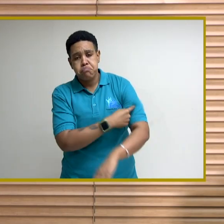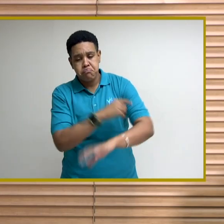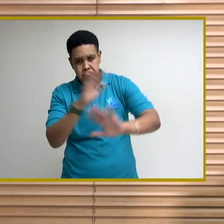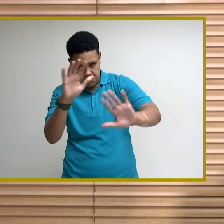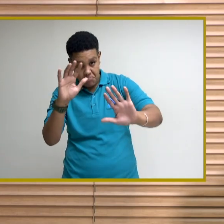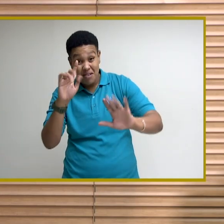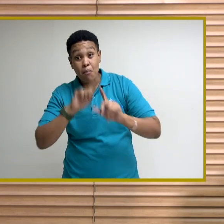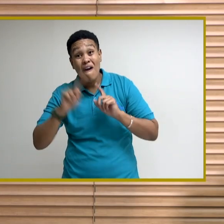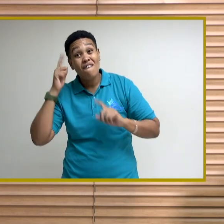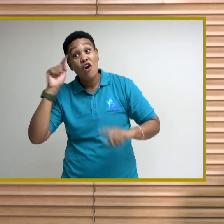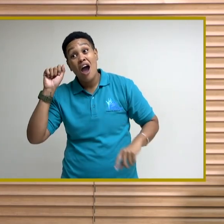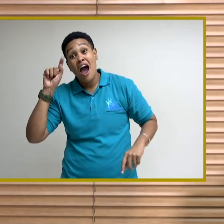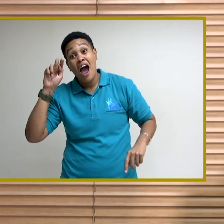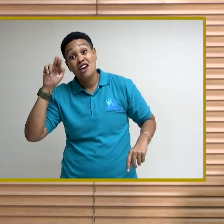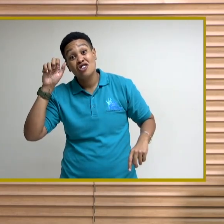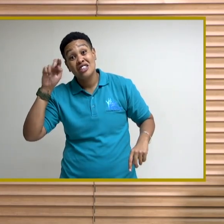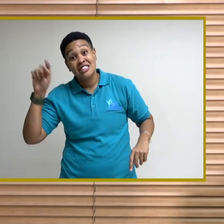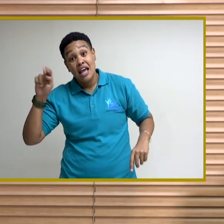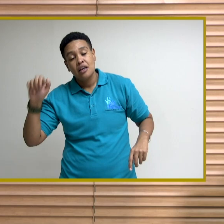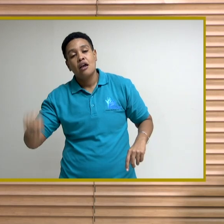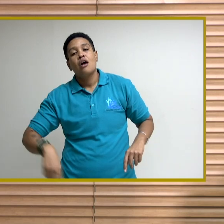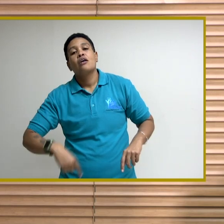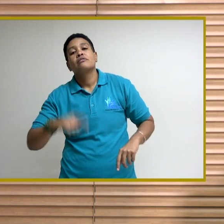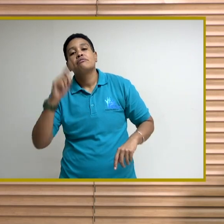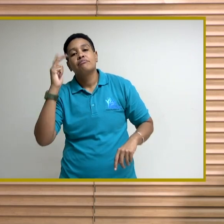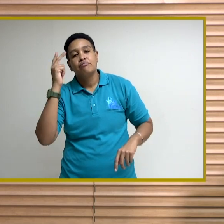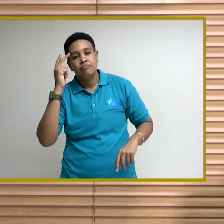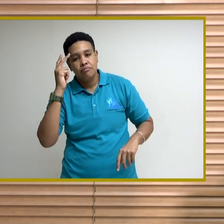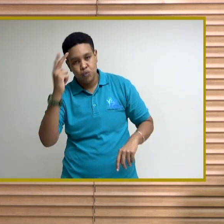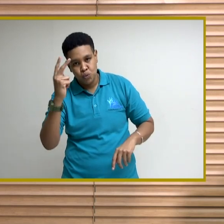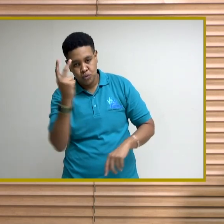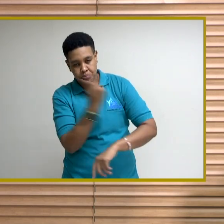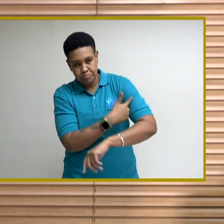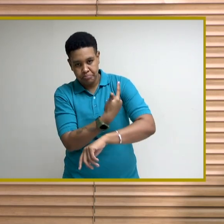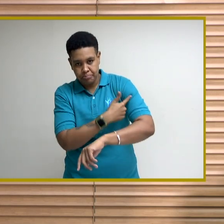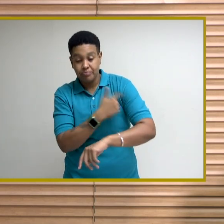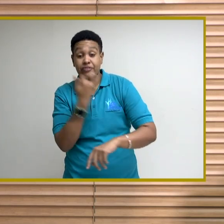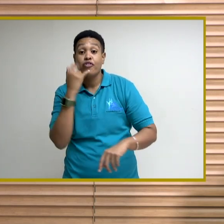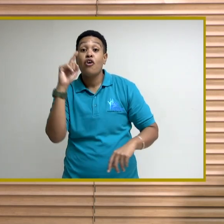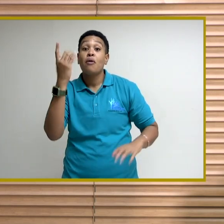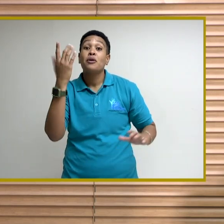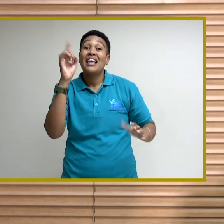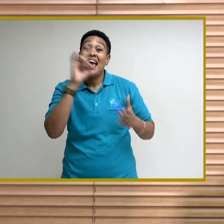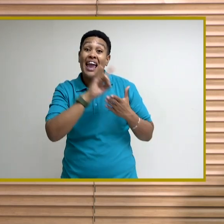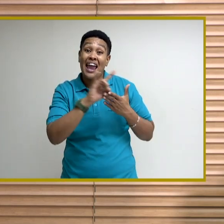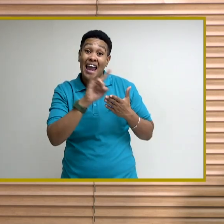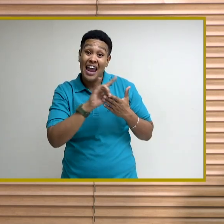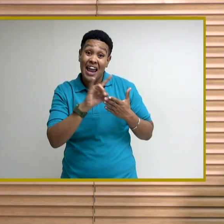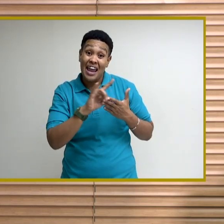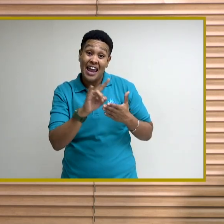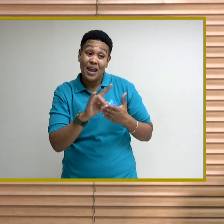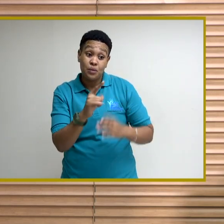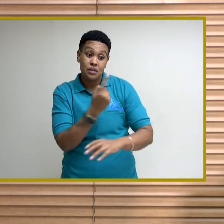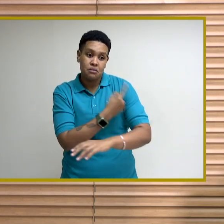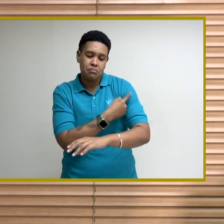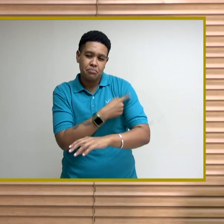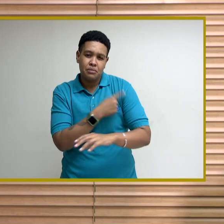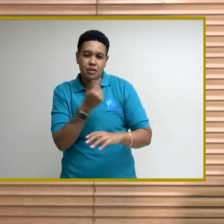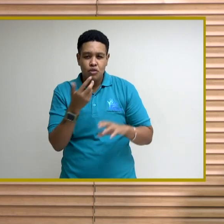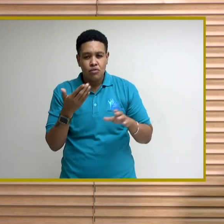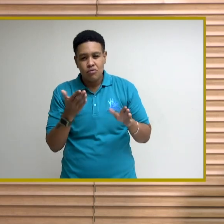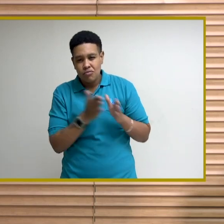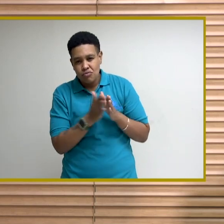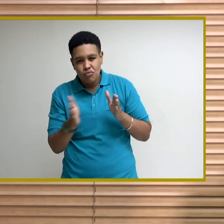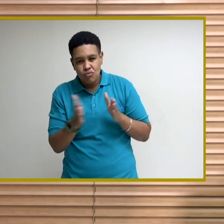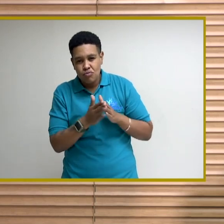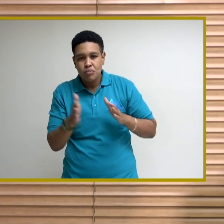so for persons who have had their first dose and have completed the 8 weeks or so, there's a little room there for, you